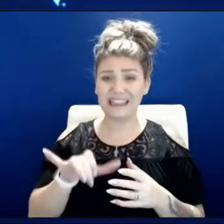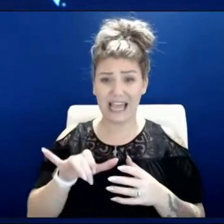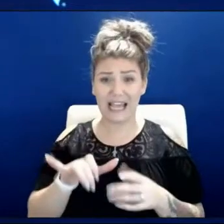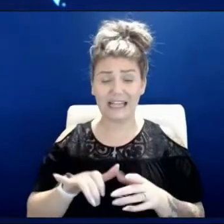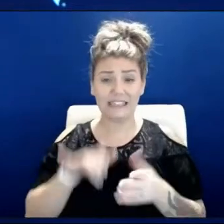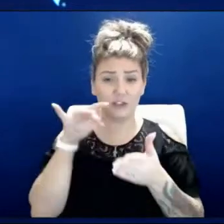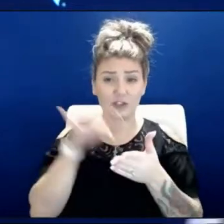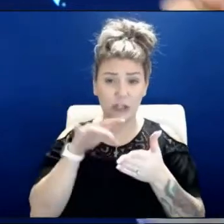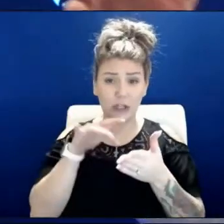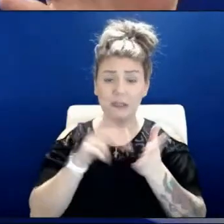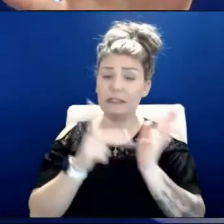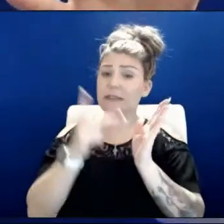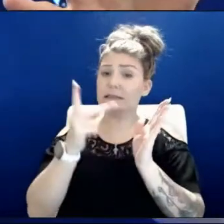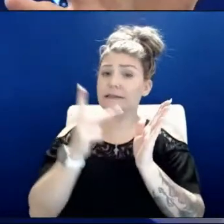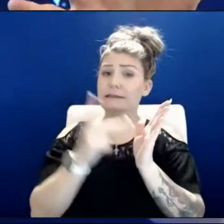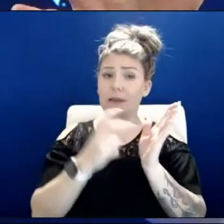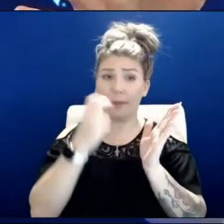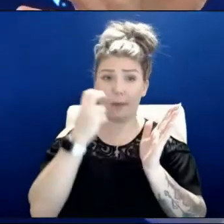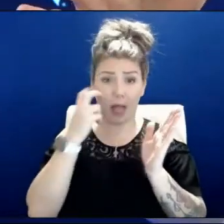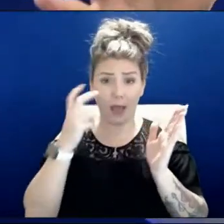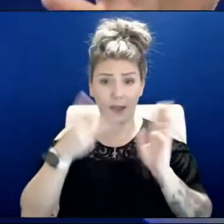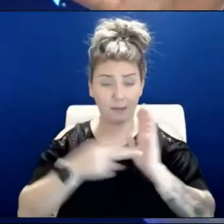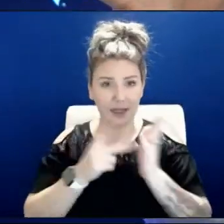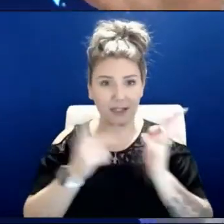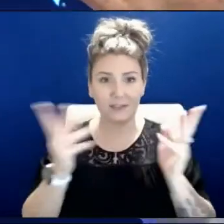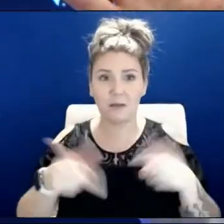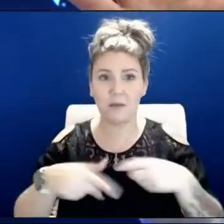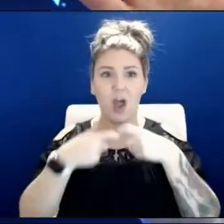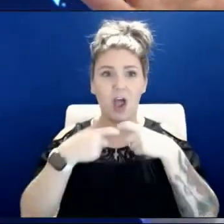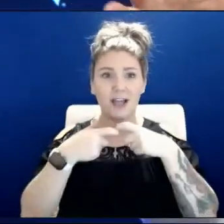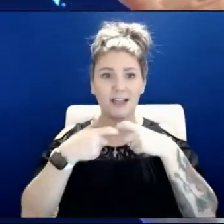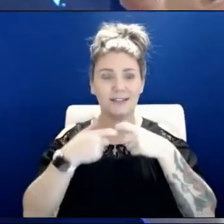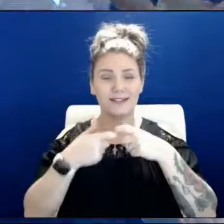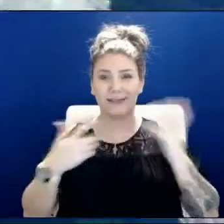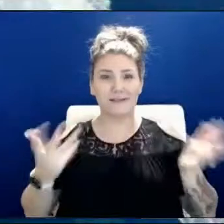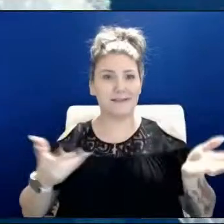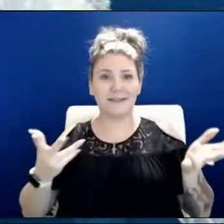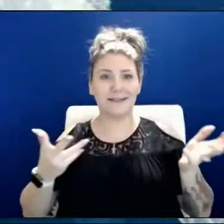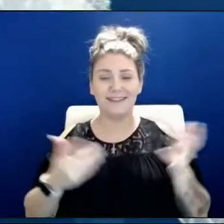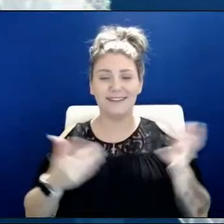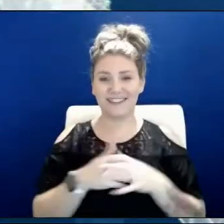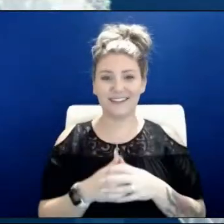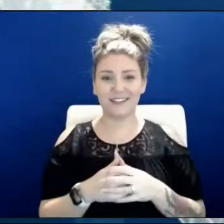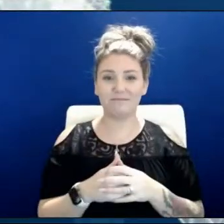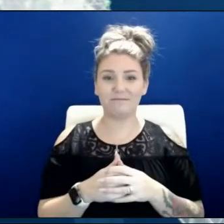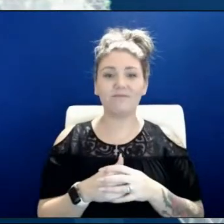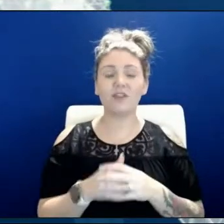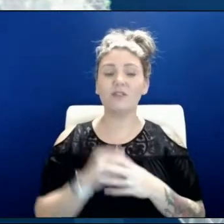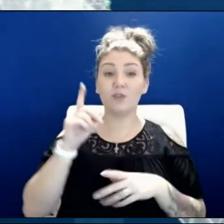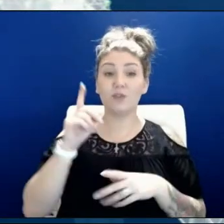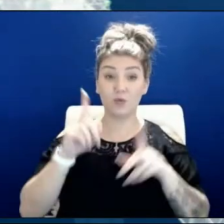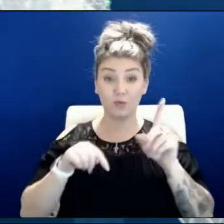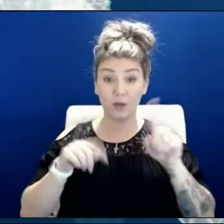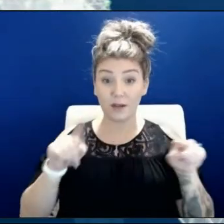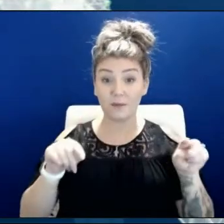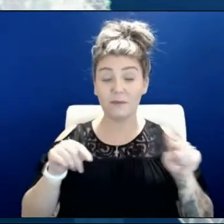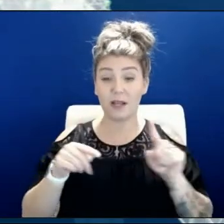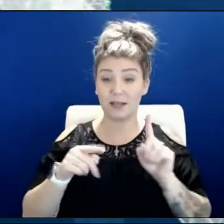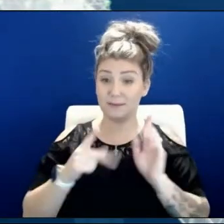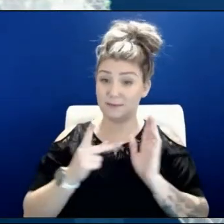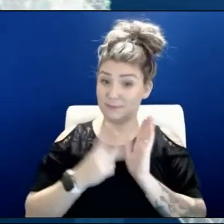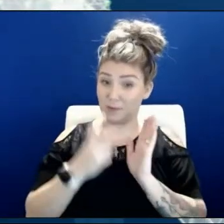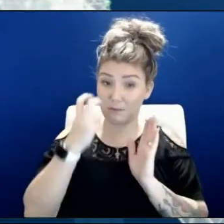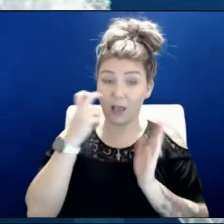double-blind, placebo-controlled study. Pause. What does that mean? That means that when you were a study participant, just like you would